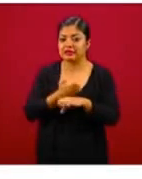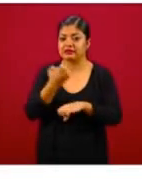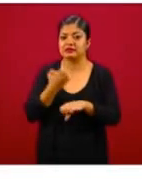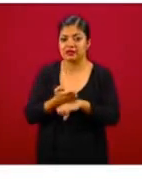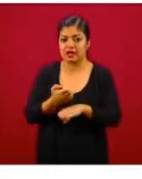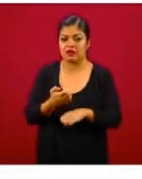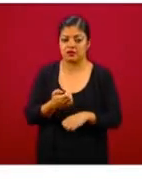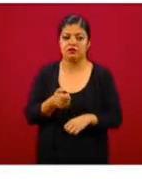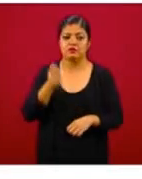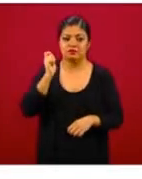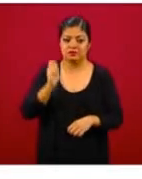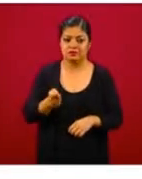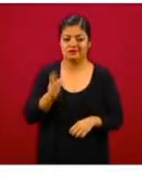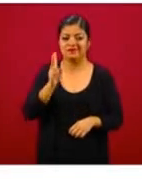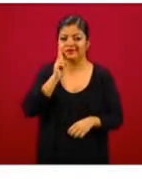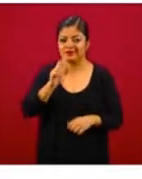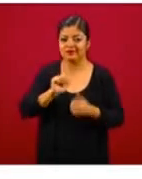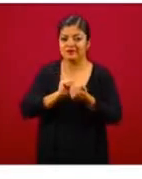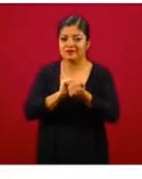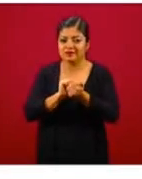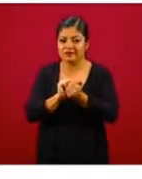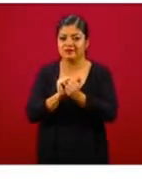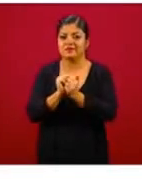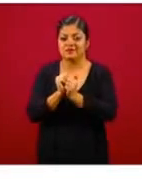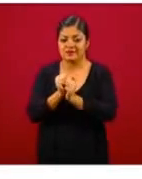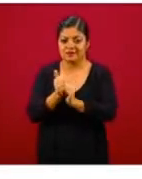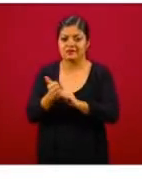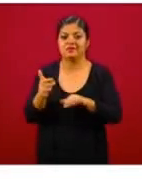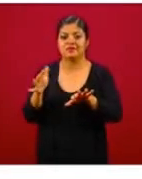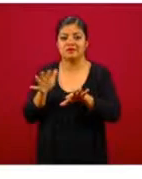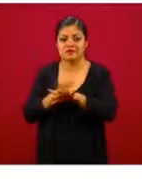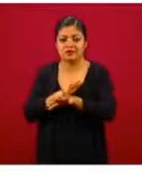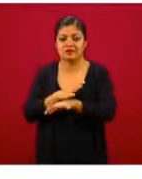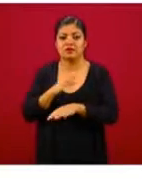40%. Almost half of the states are now at that benchmark.